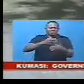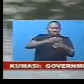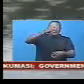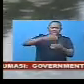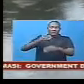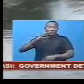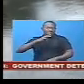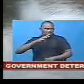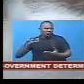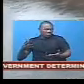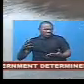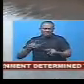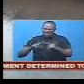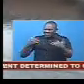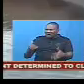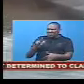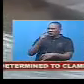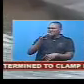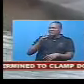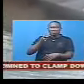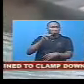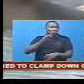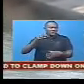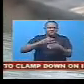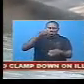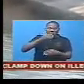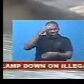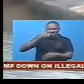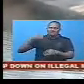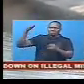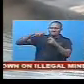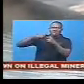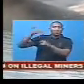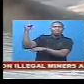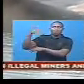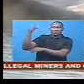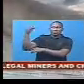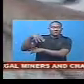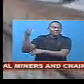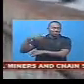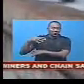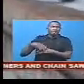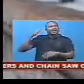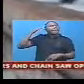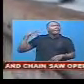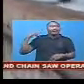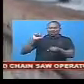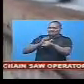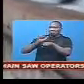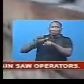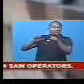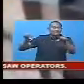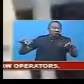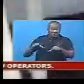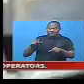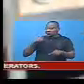is producing 24 million gallons a day due to frequent power fluctuations. The manager of the Barekese headworks, Mr.